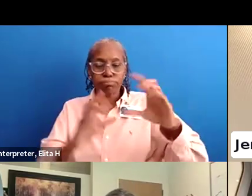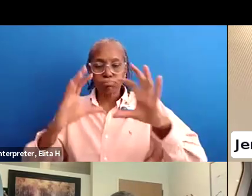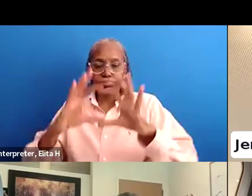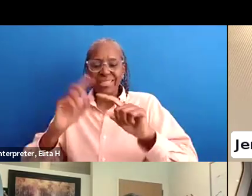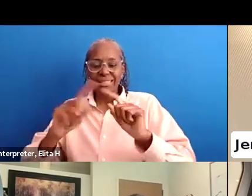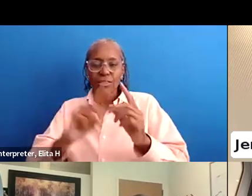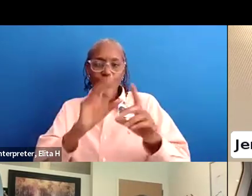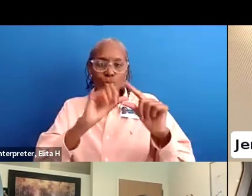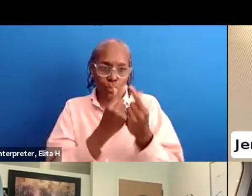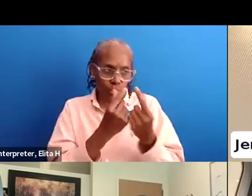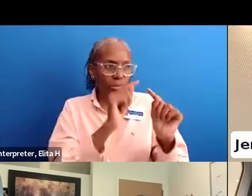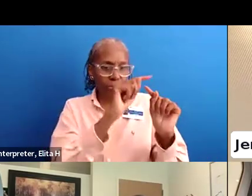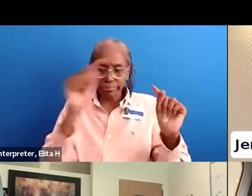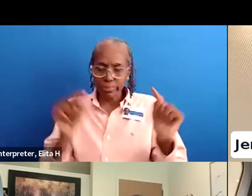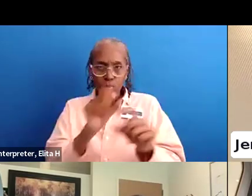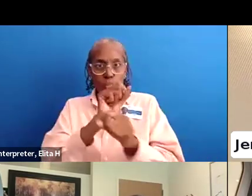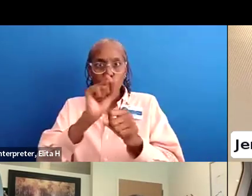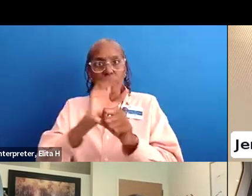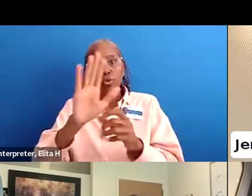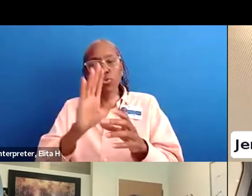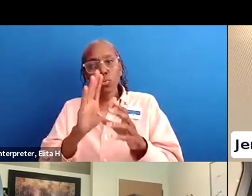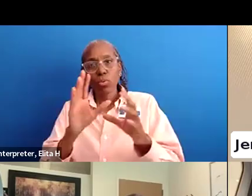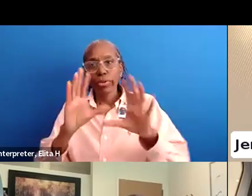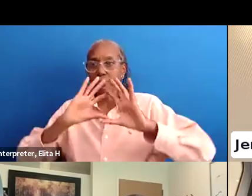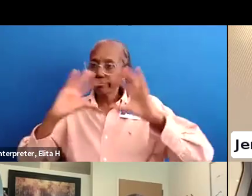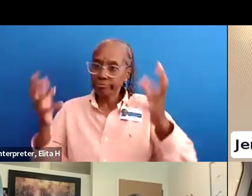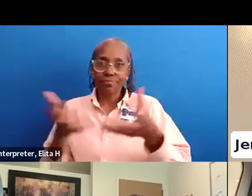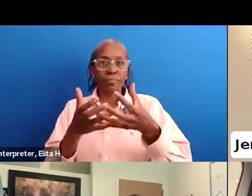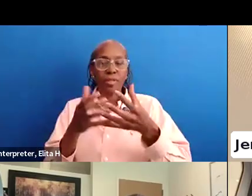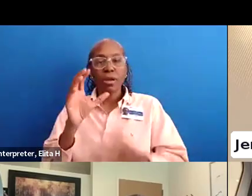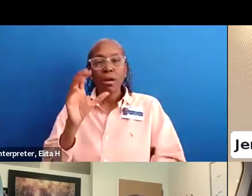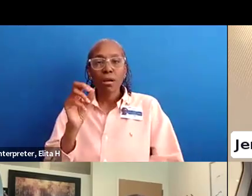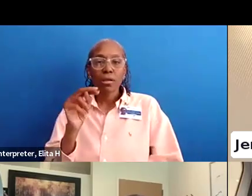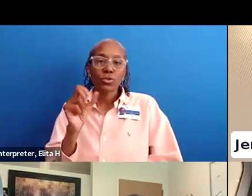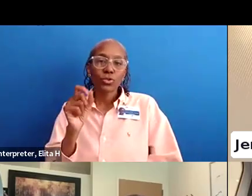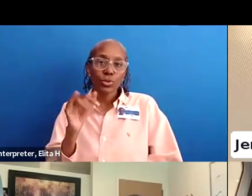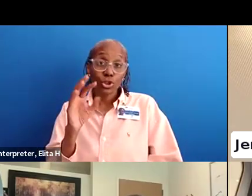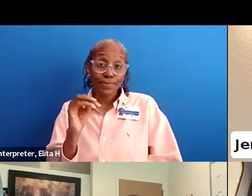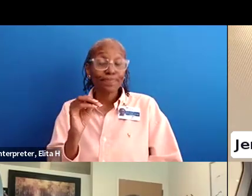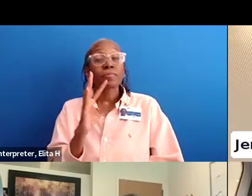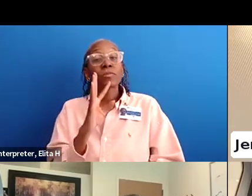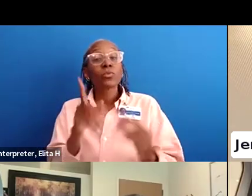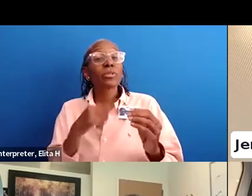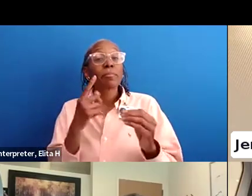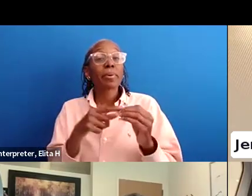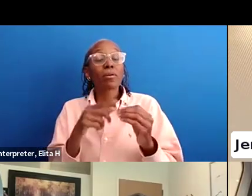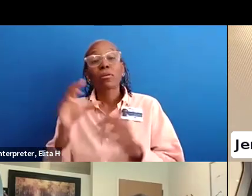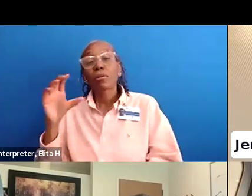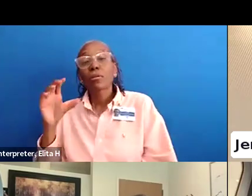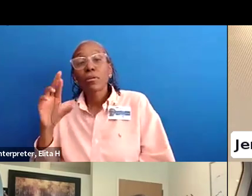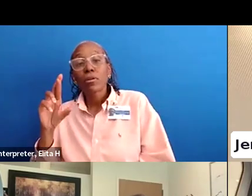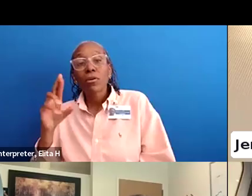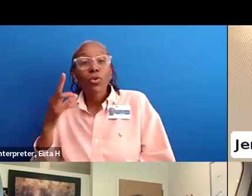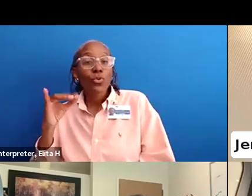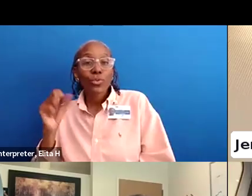different groups that are working within your consortium. What about the connection with the Christopher Reeve? How does